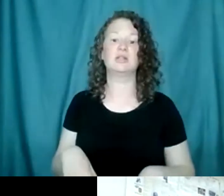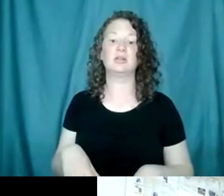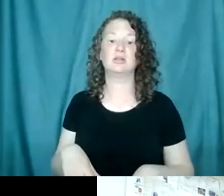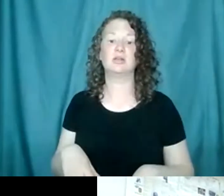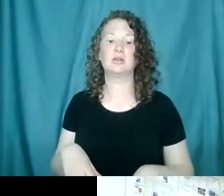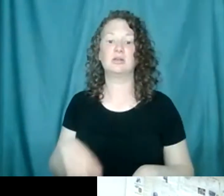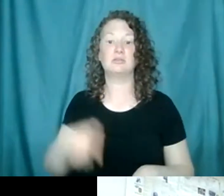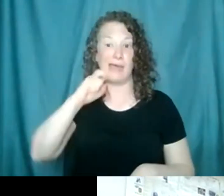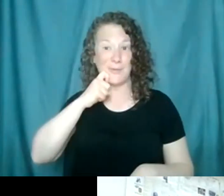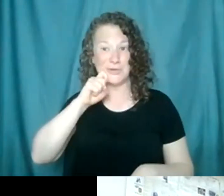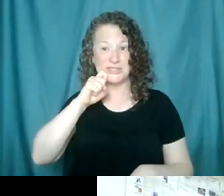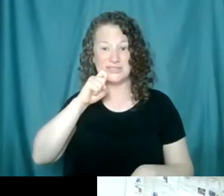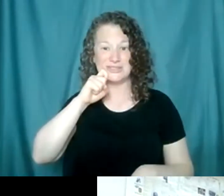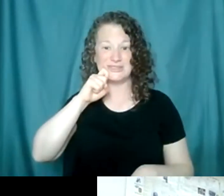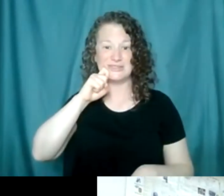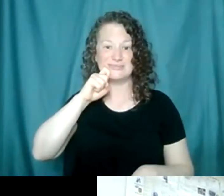Apples,